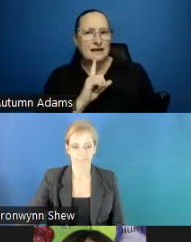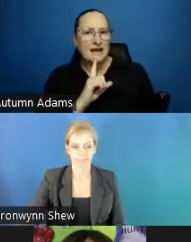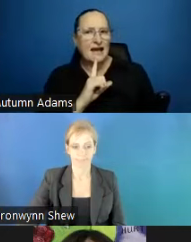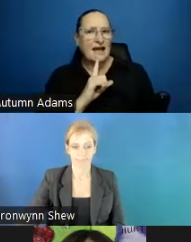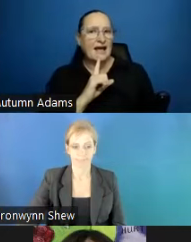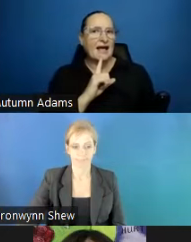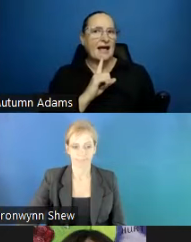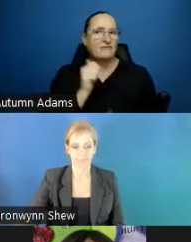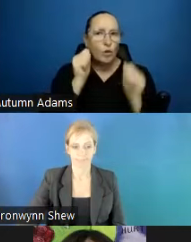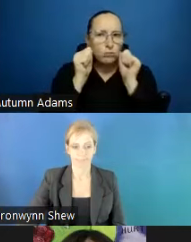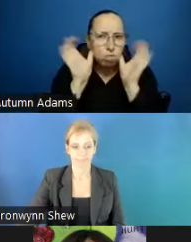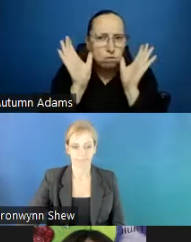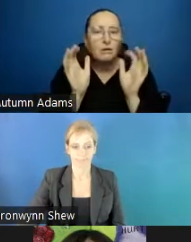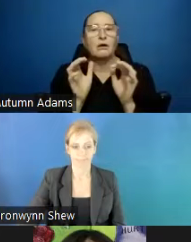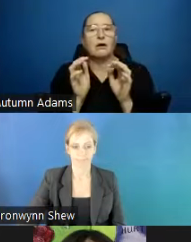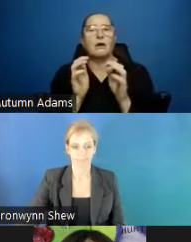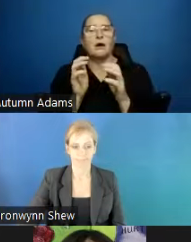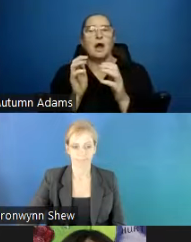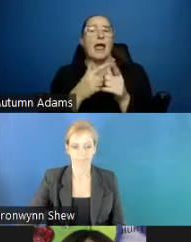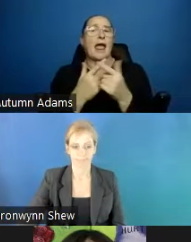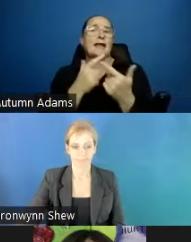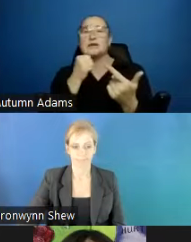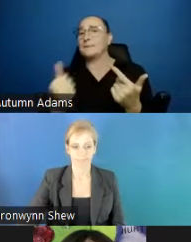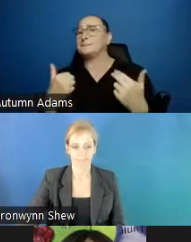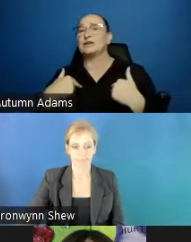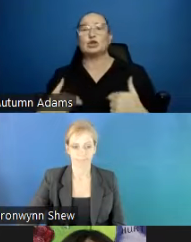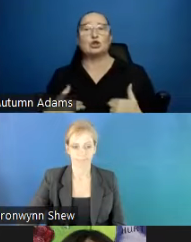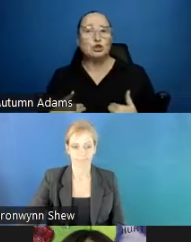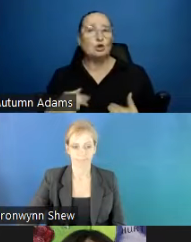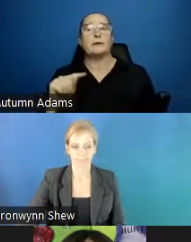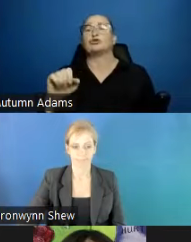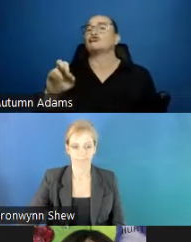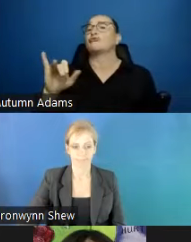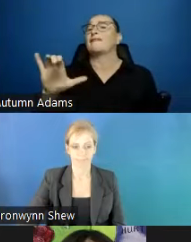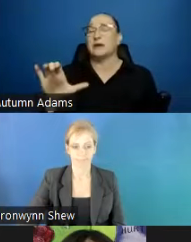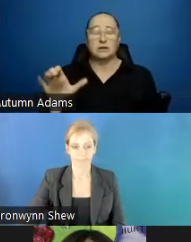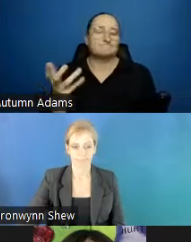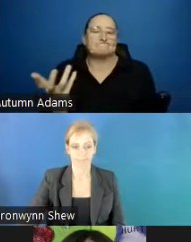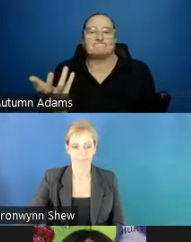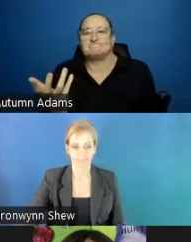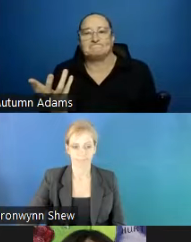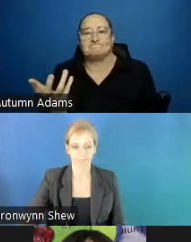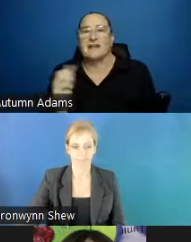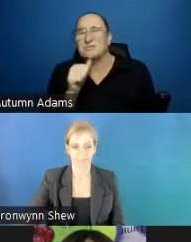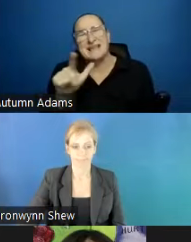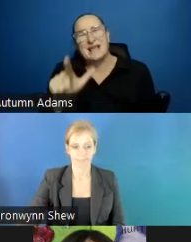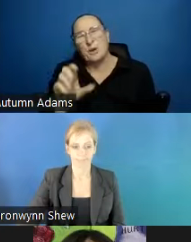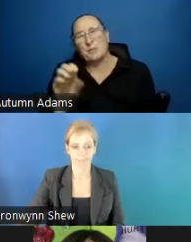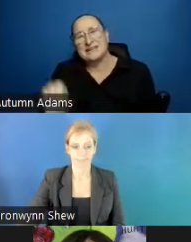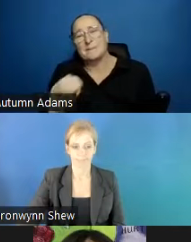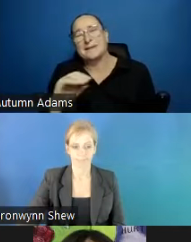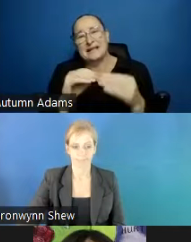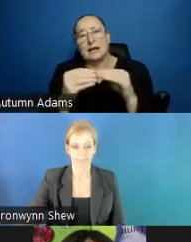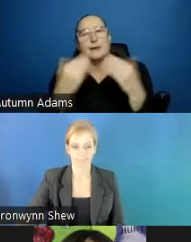Yeah, I don't think I have an answer for that either, unfortunately. Another person in the chat asks if you have